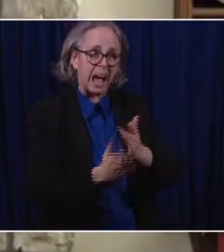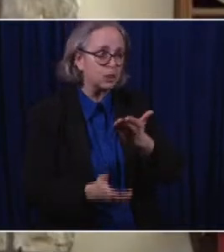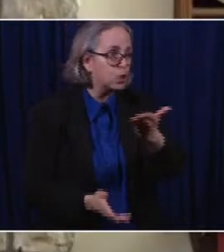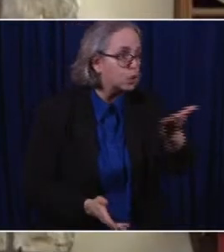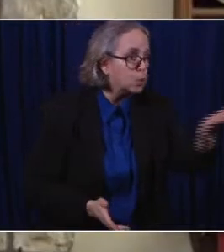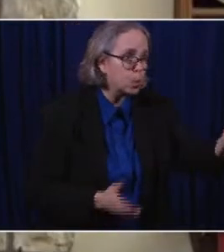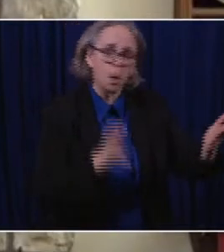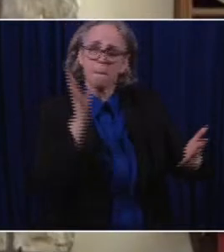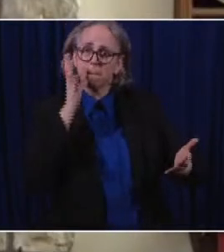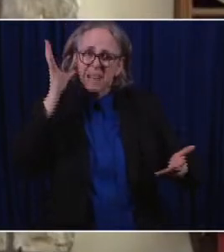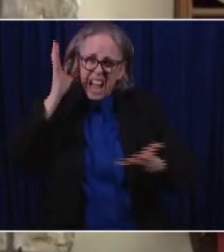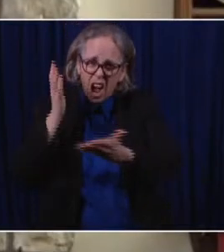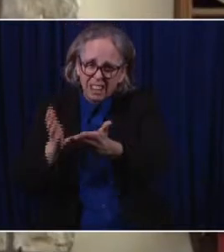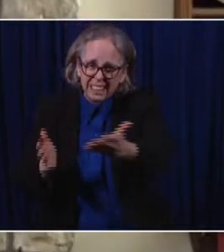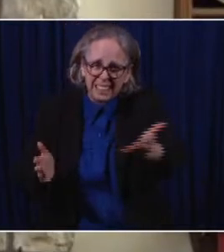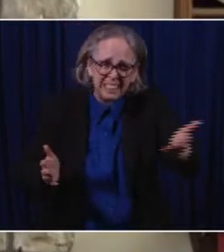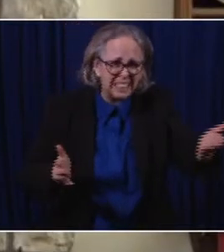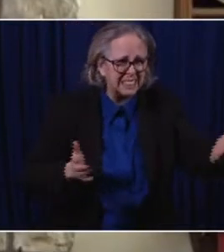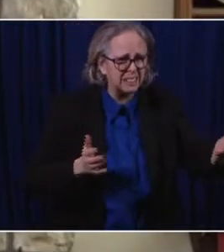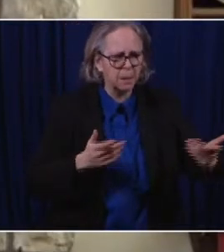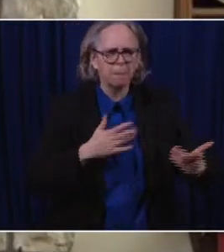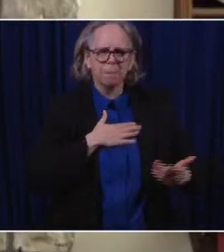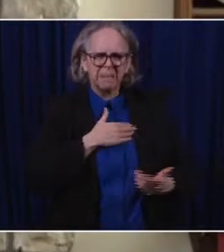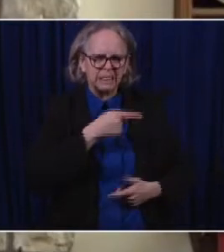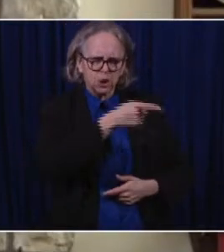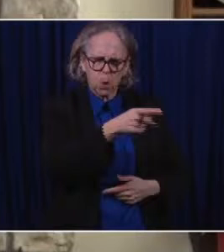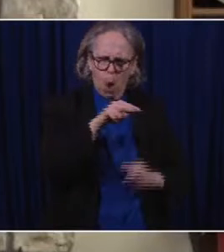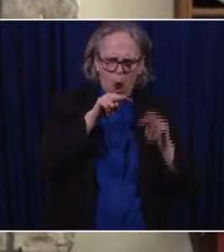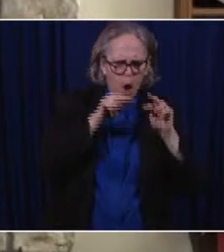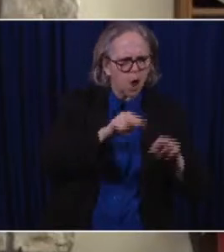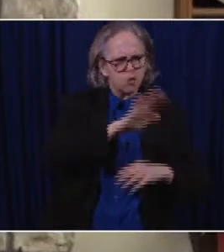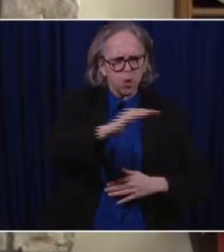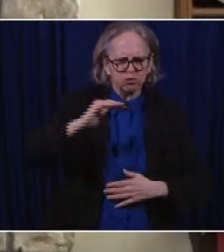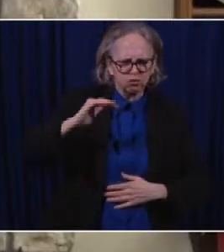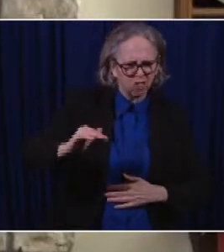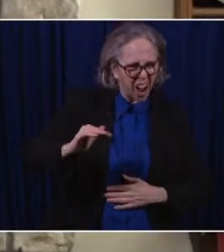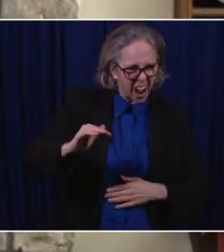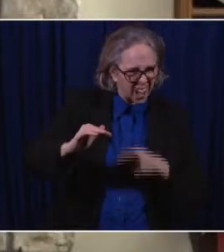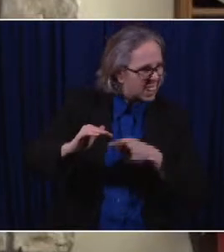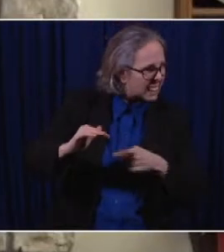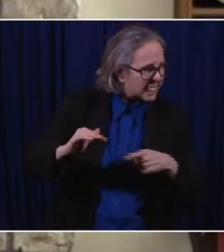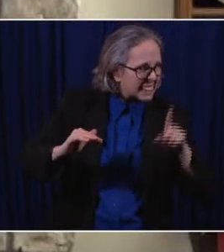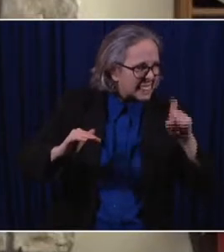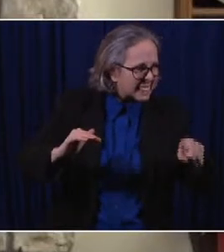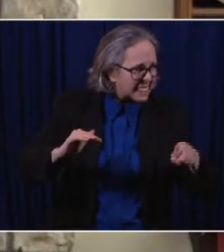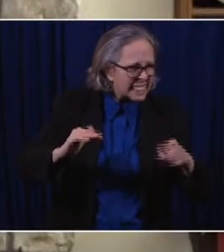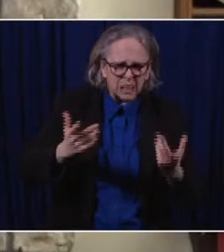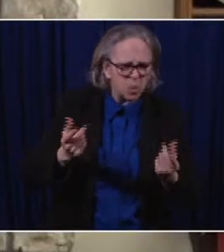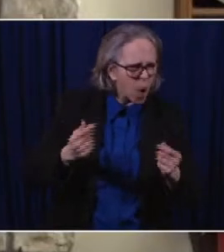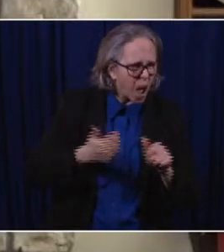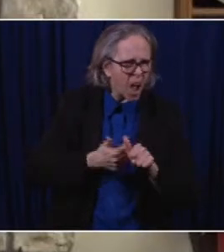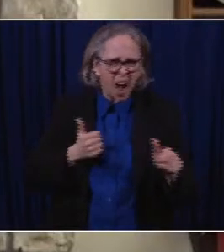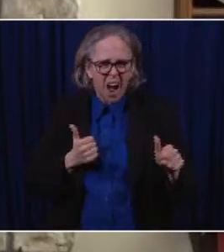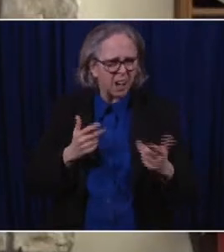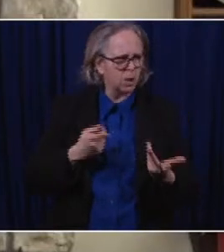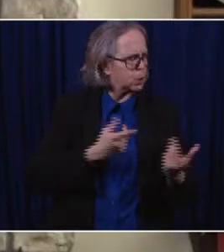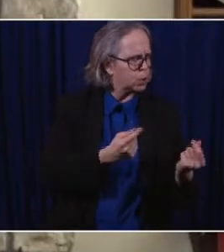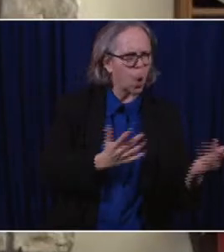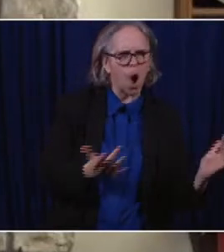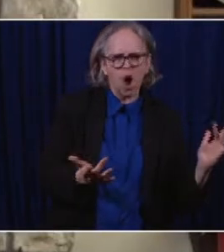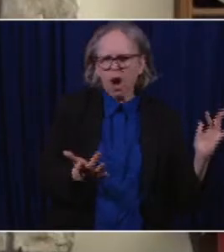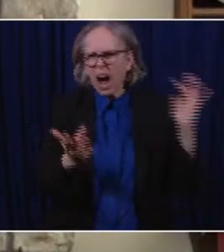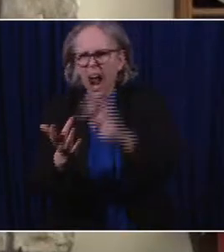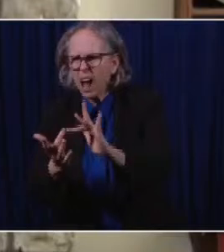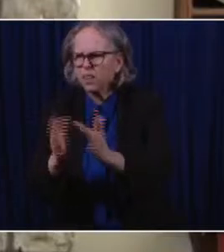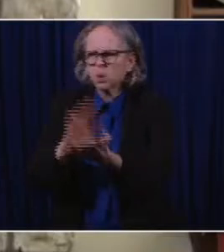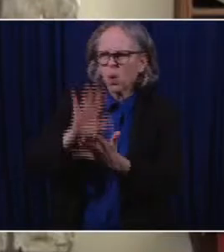where you see the needs are with your child and what ideas that you have as far as